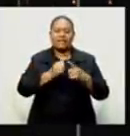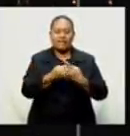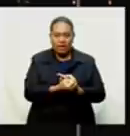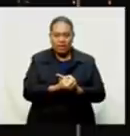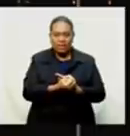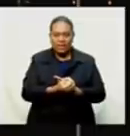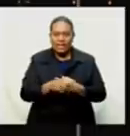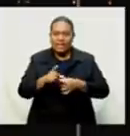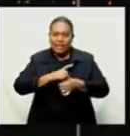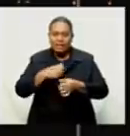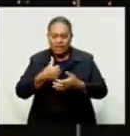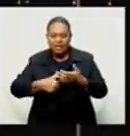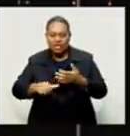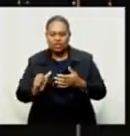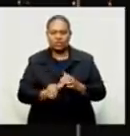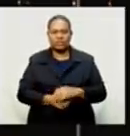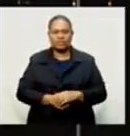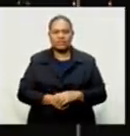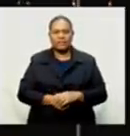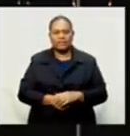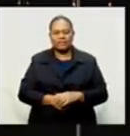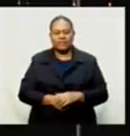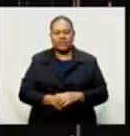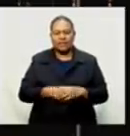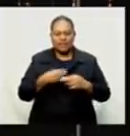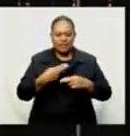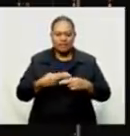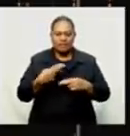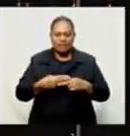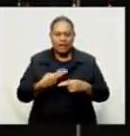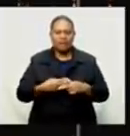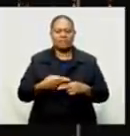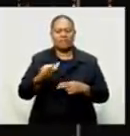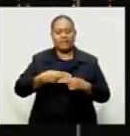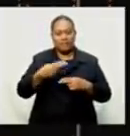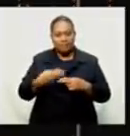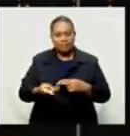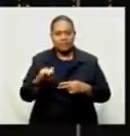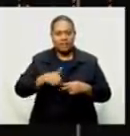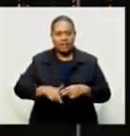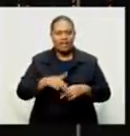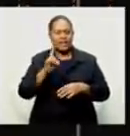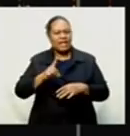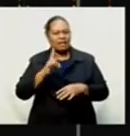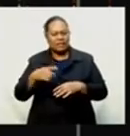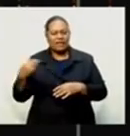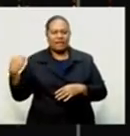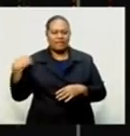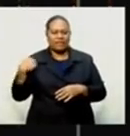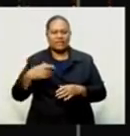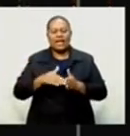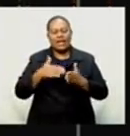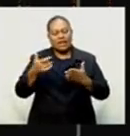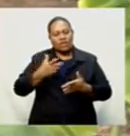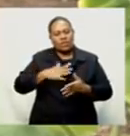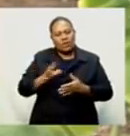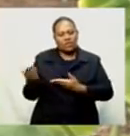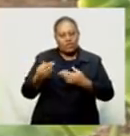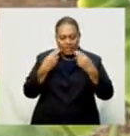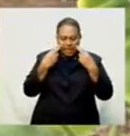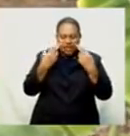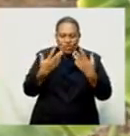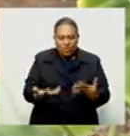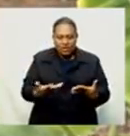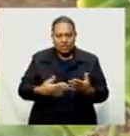the preservation of our flora and fauna. Jeshulal reports the Agriculture Ministry is working to bring in organic fertilizers. The